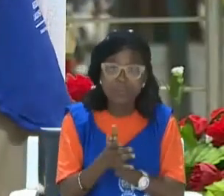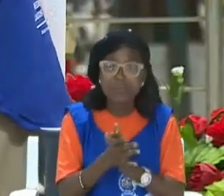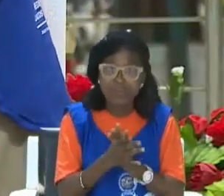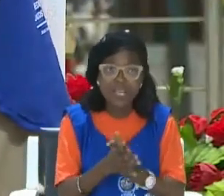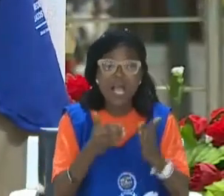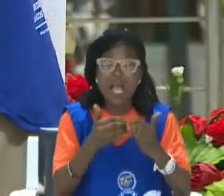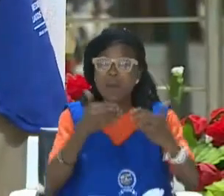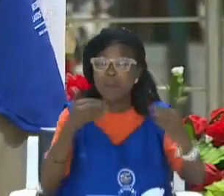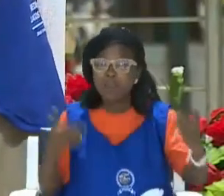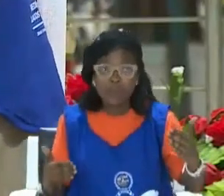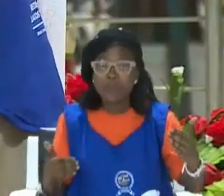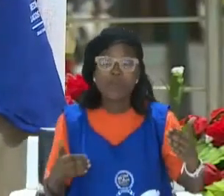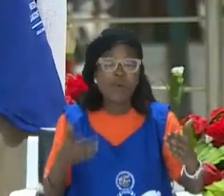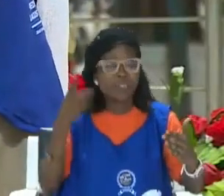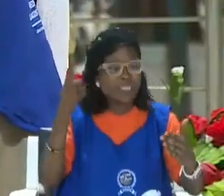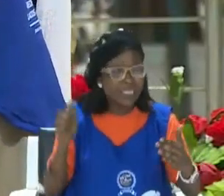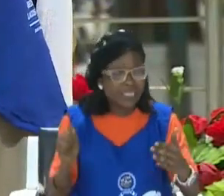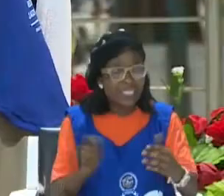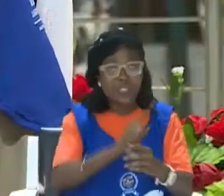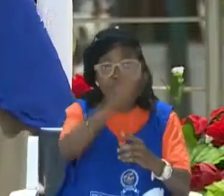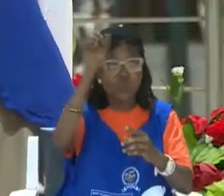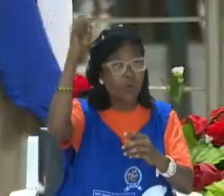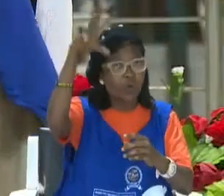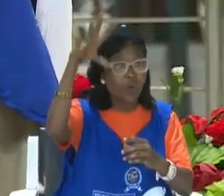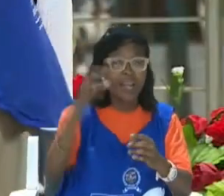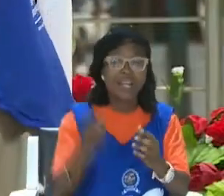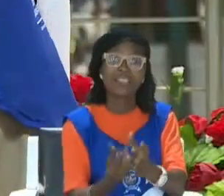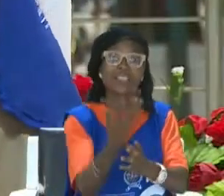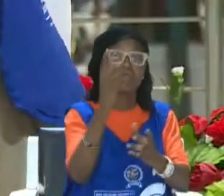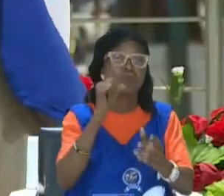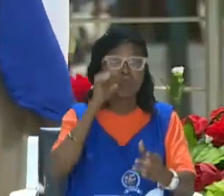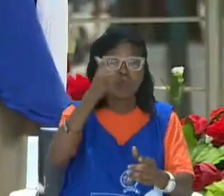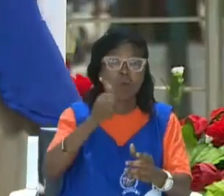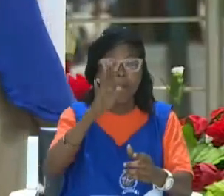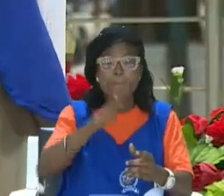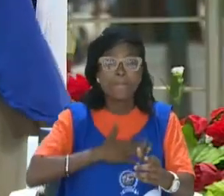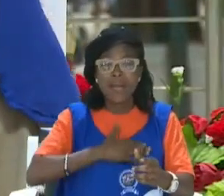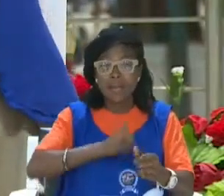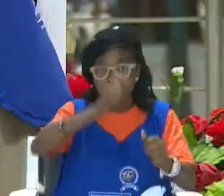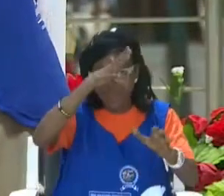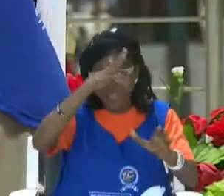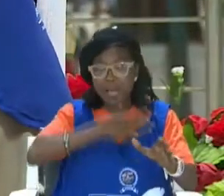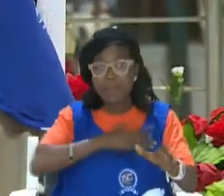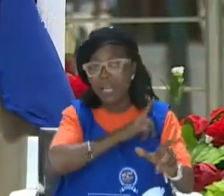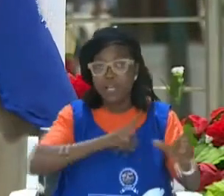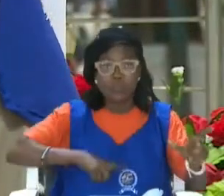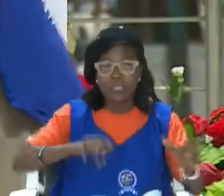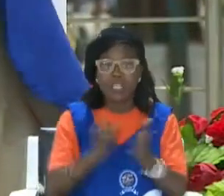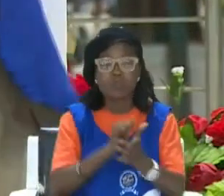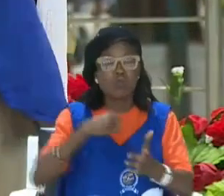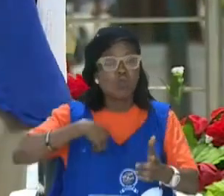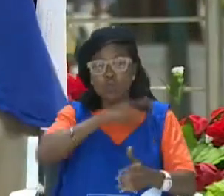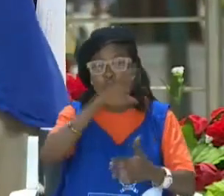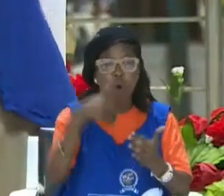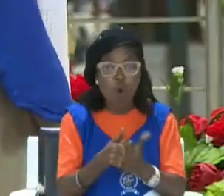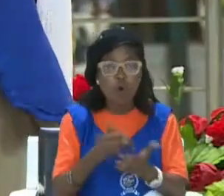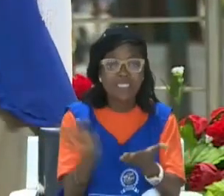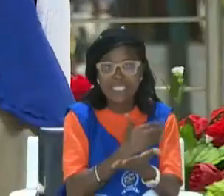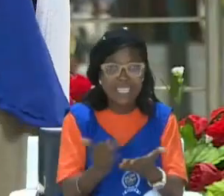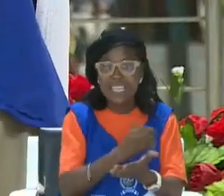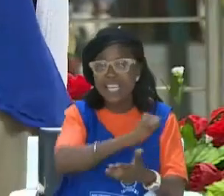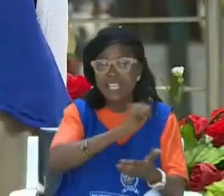Before the sun rises tomorrow, my Father, my God, I pray that we will all sing the songs of